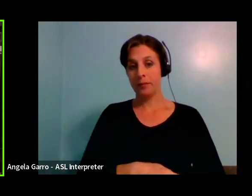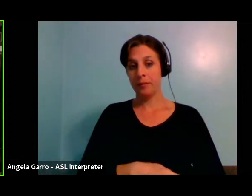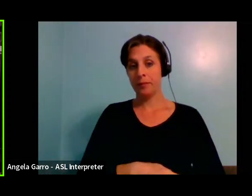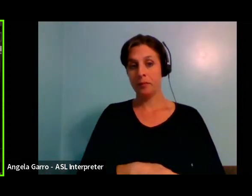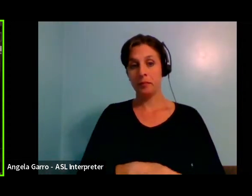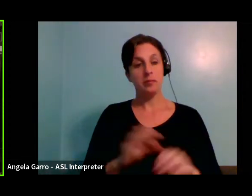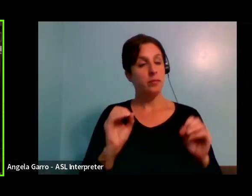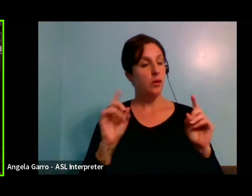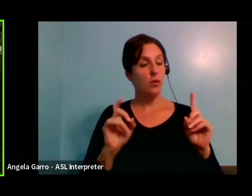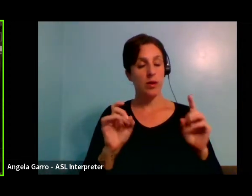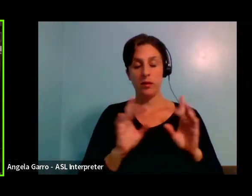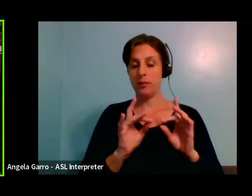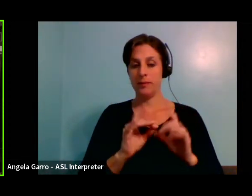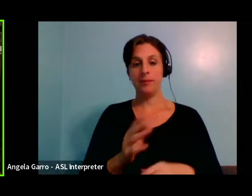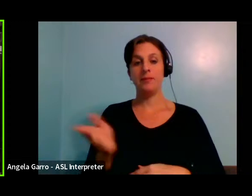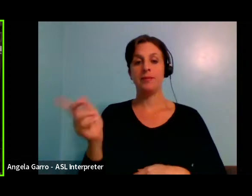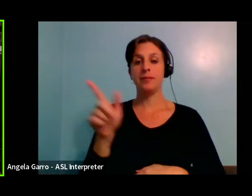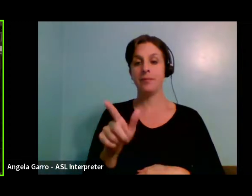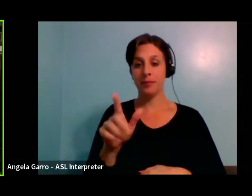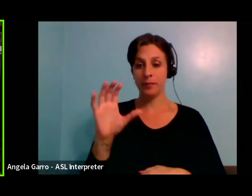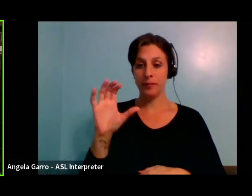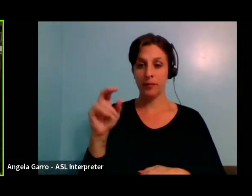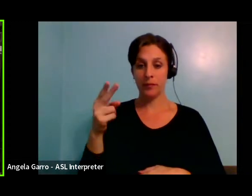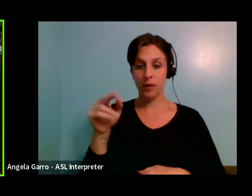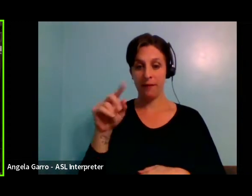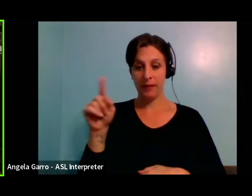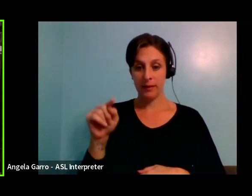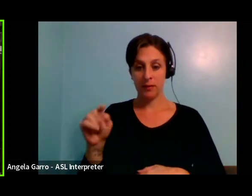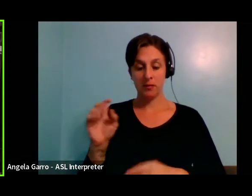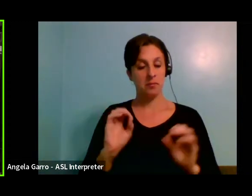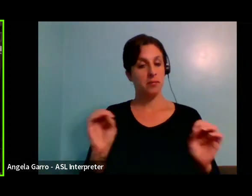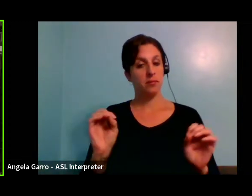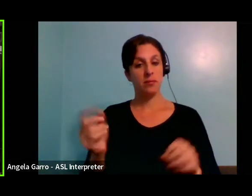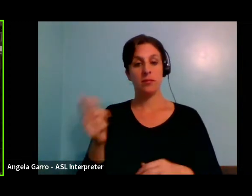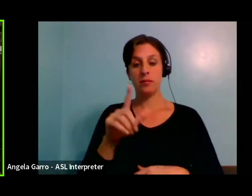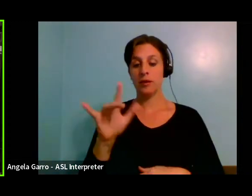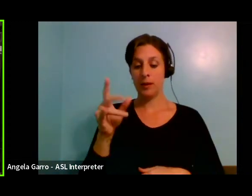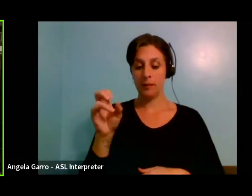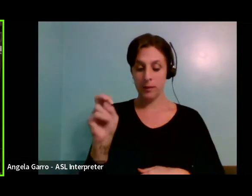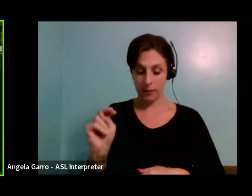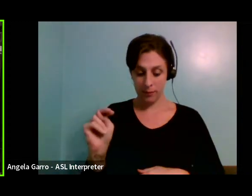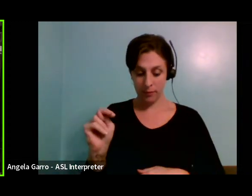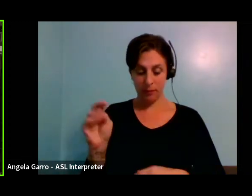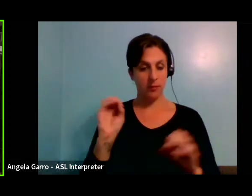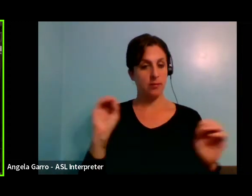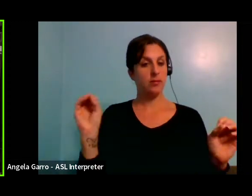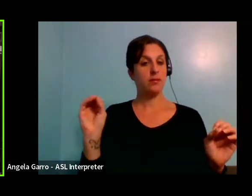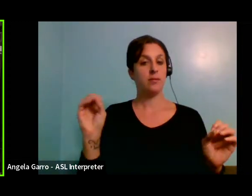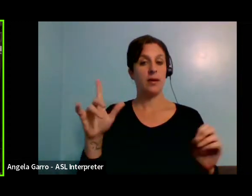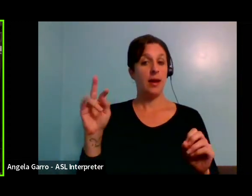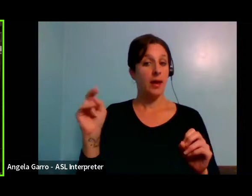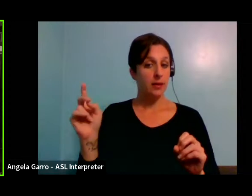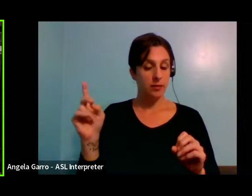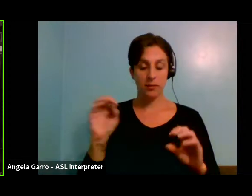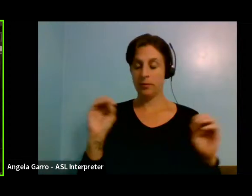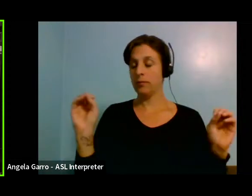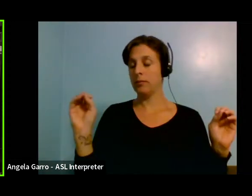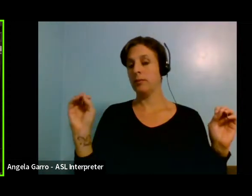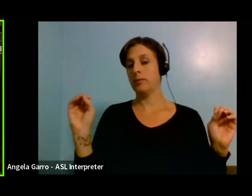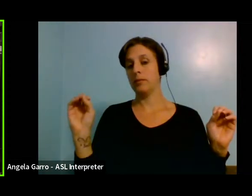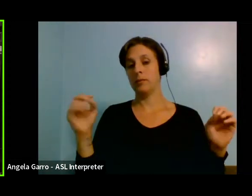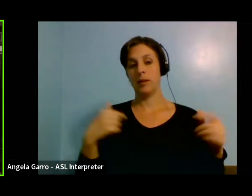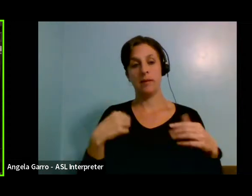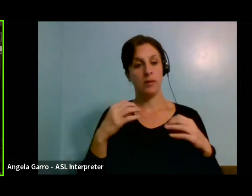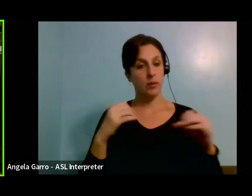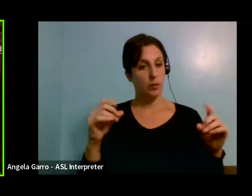No questions or comments. Trustee Chavez, None. Trustee Jacobson, No. Trustee Land, No. and I don't have